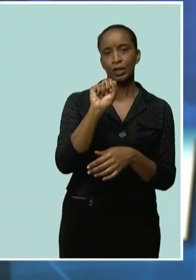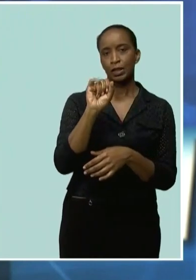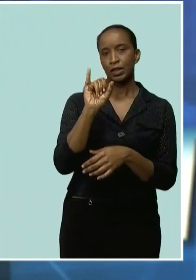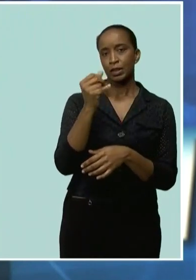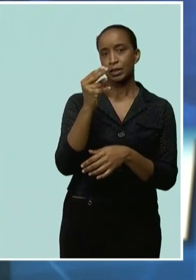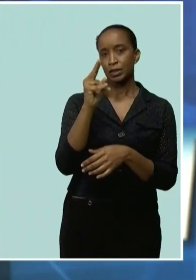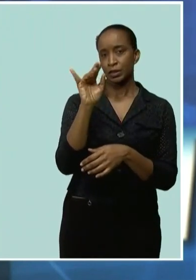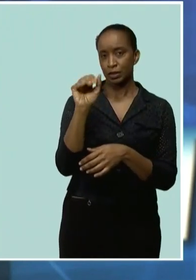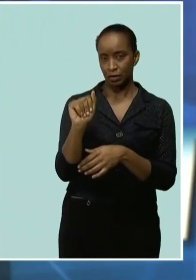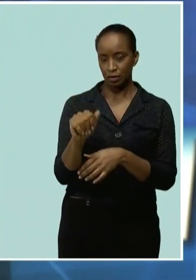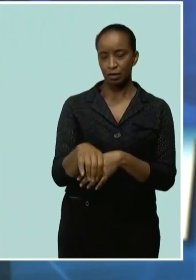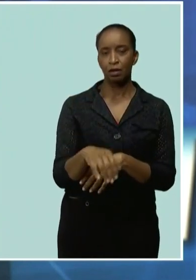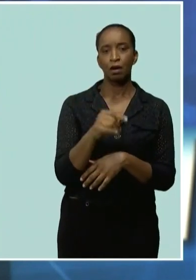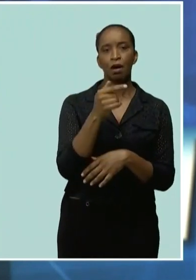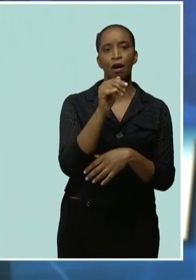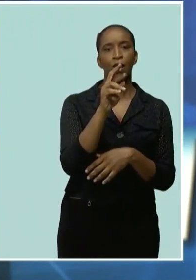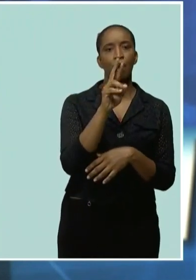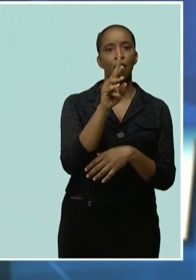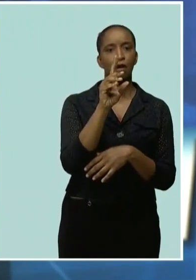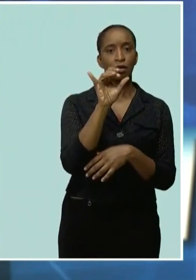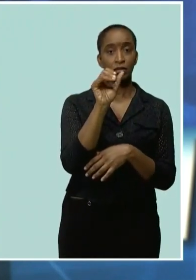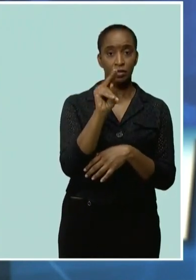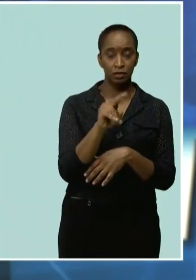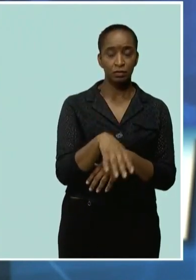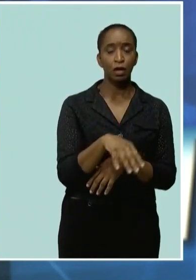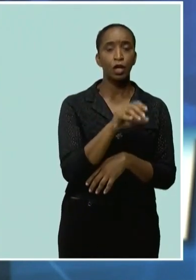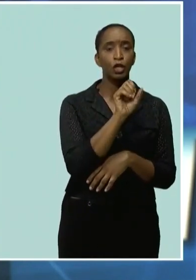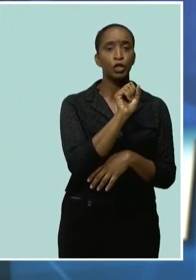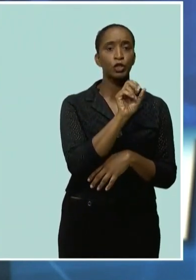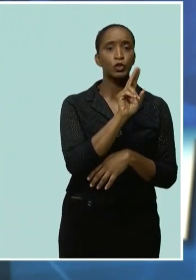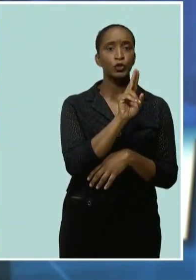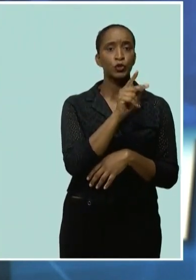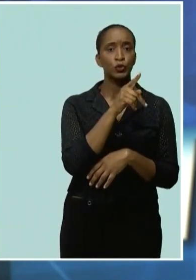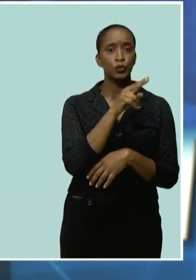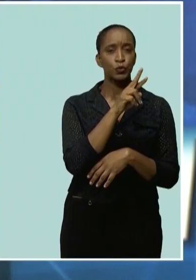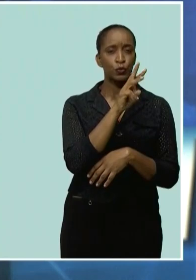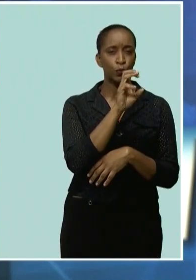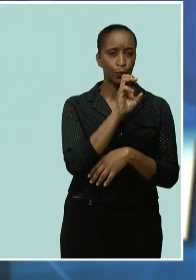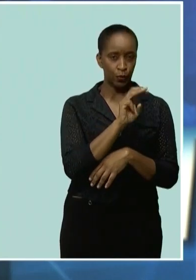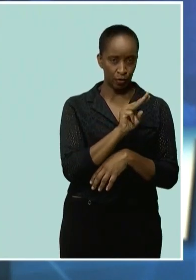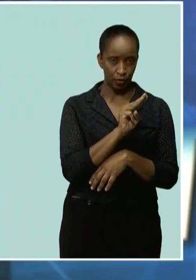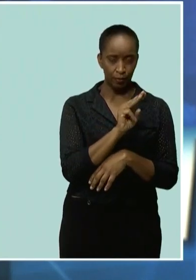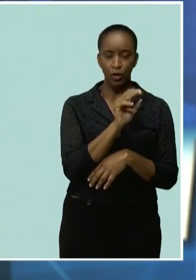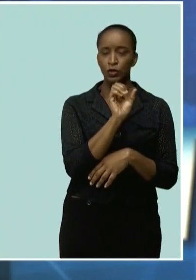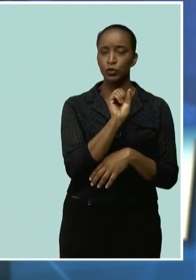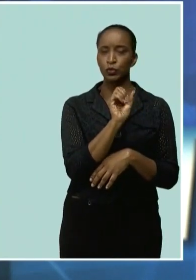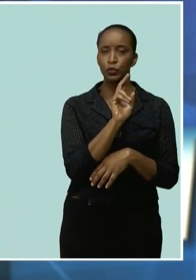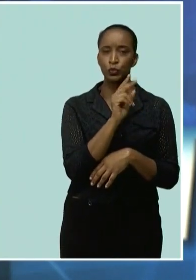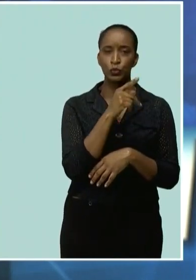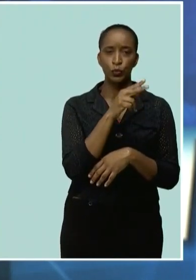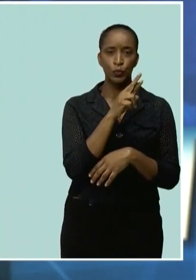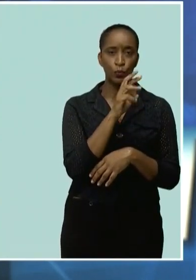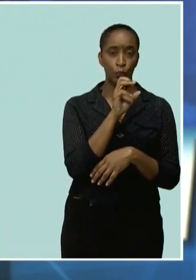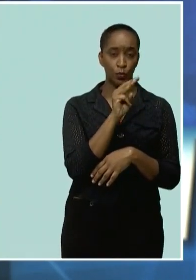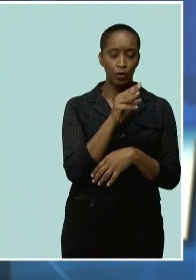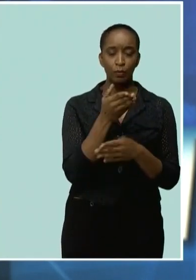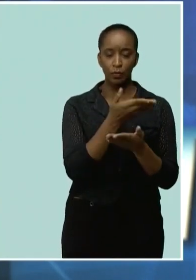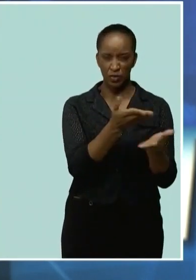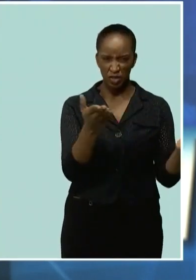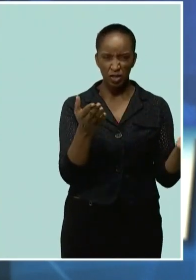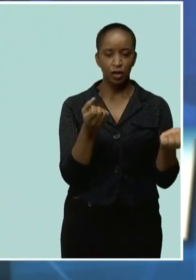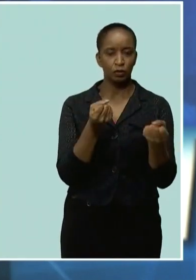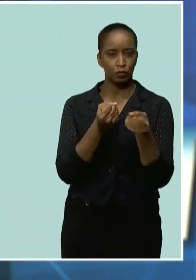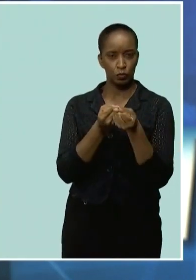Distributors and Guardian General Group to the less fortunate this time around. Outgoing chair Dr. Kia Lois says children's